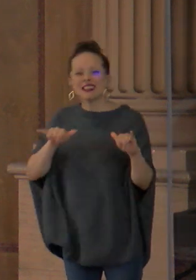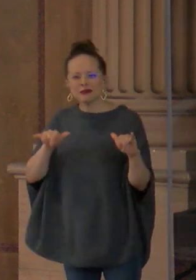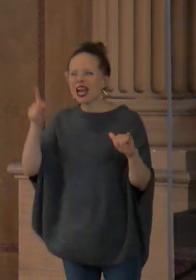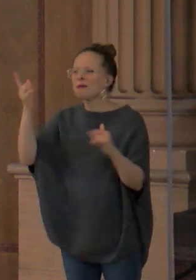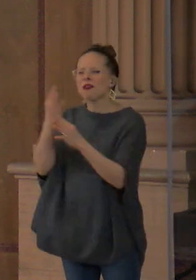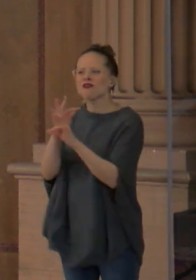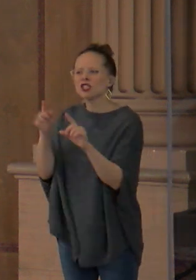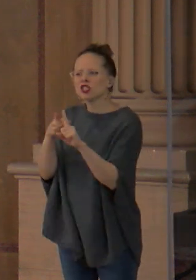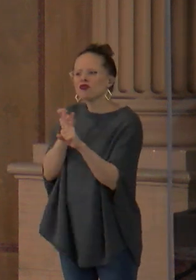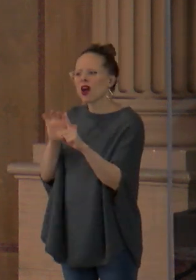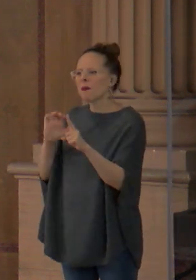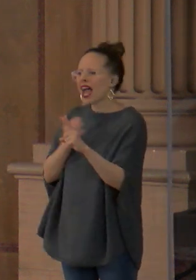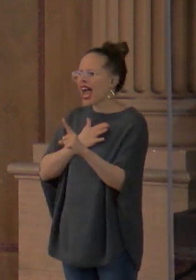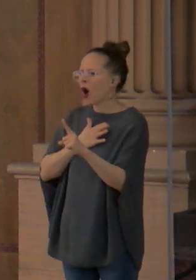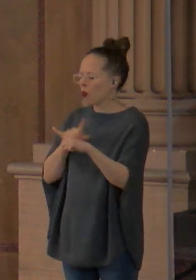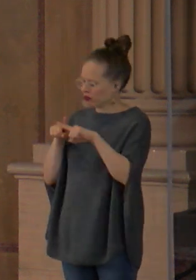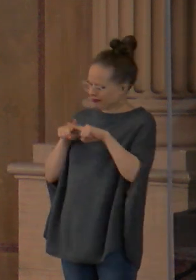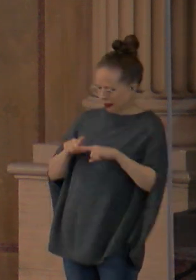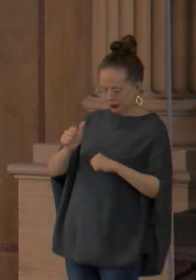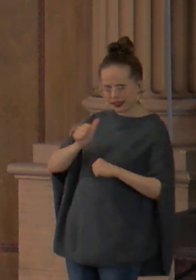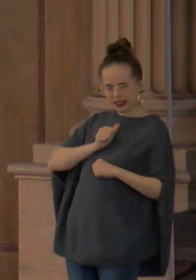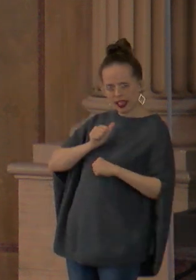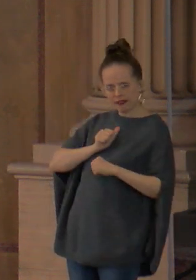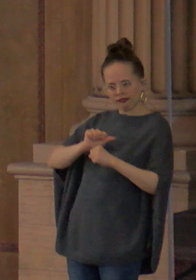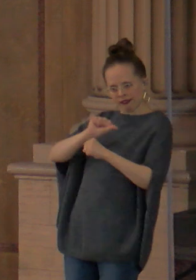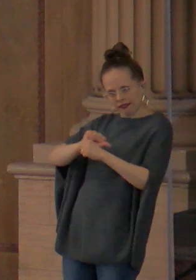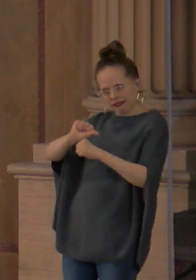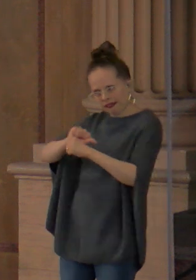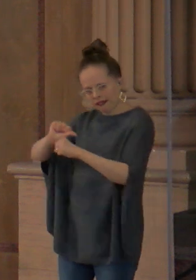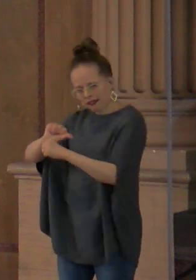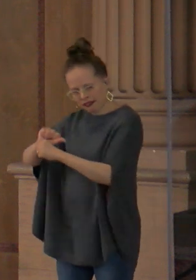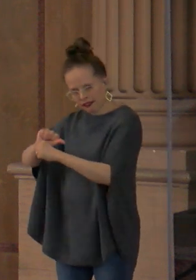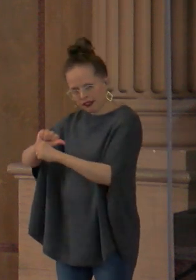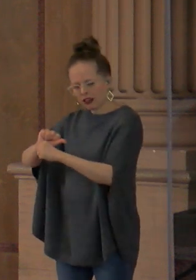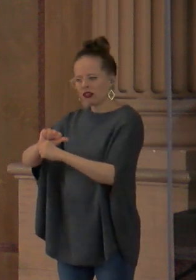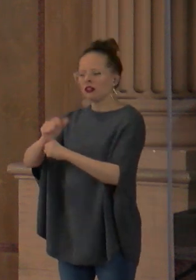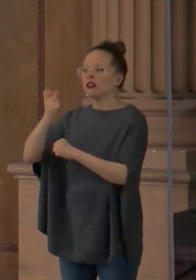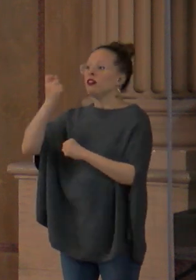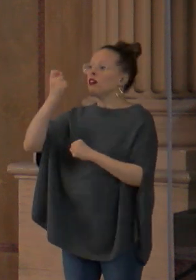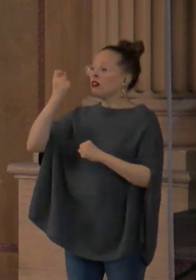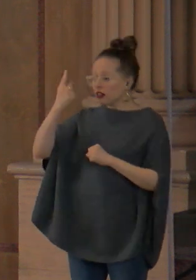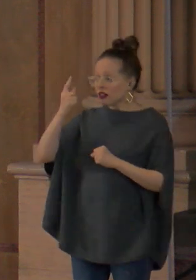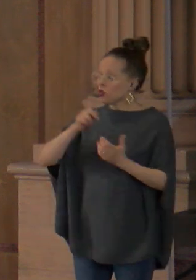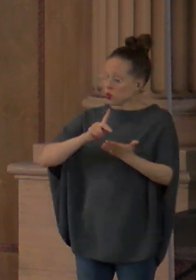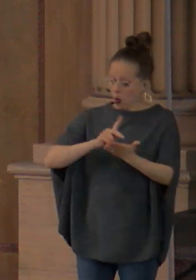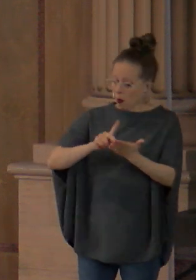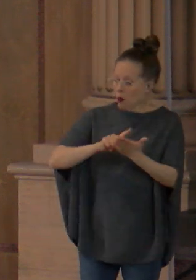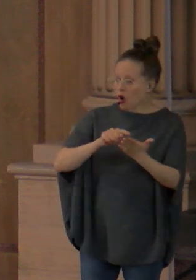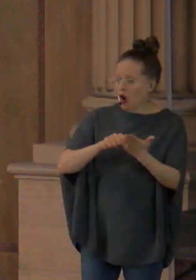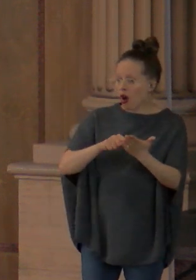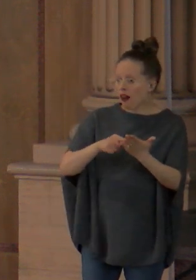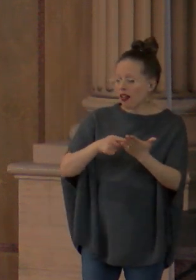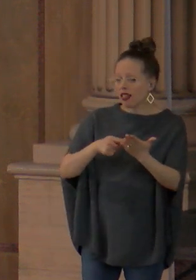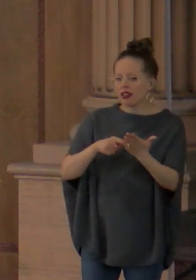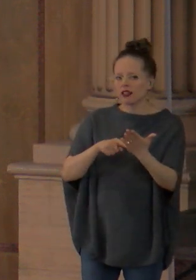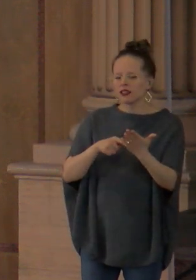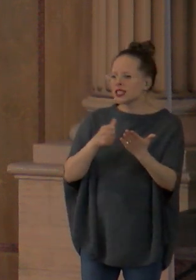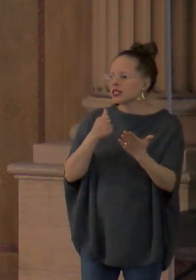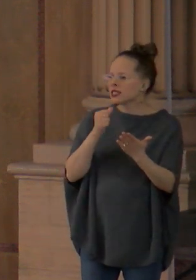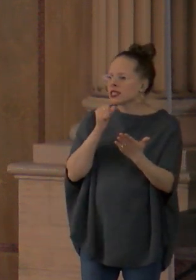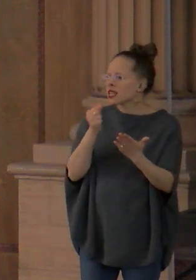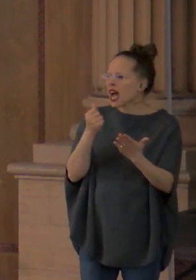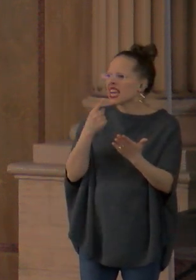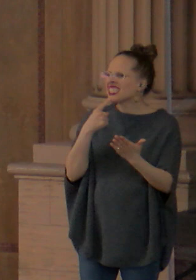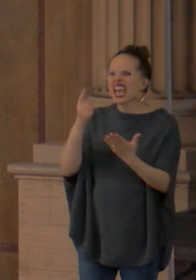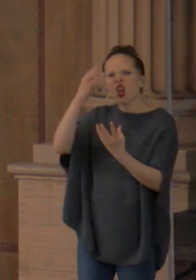God through any kind of obedience at all. And just to be clear, as Paul says all this, he's not throwing out the role of